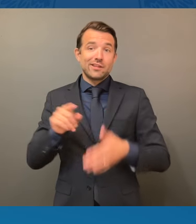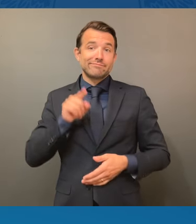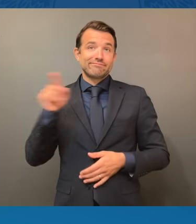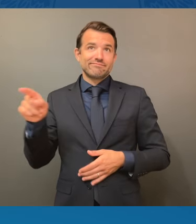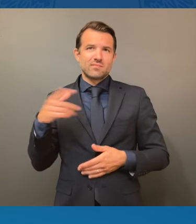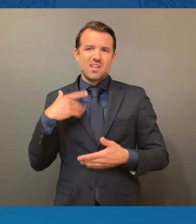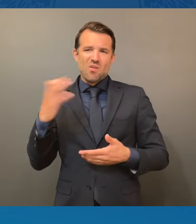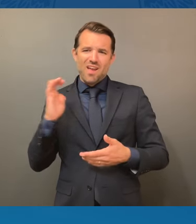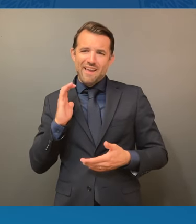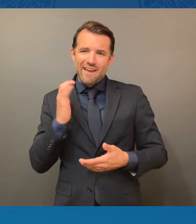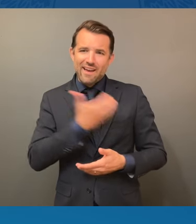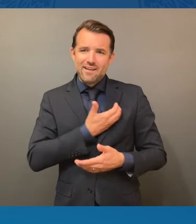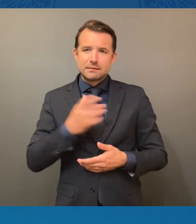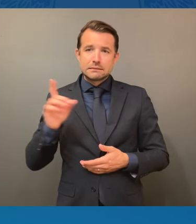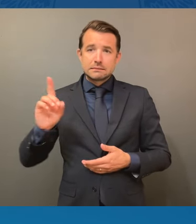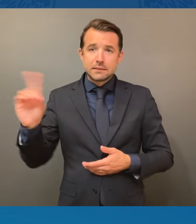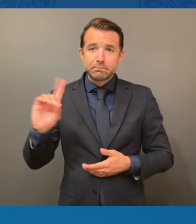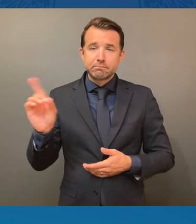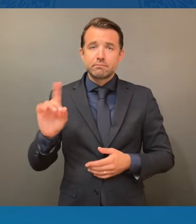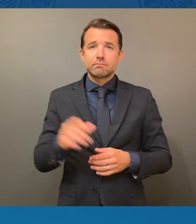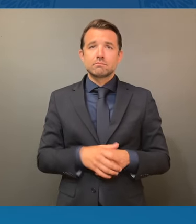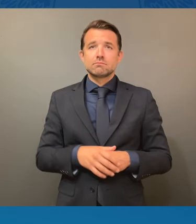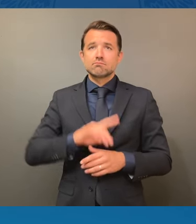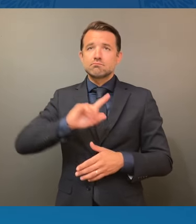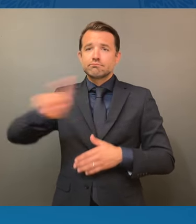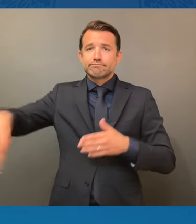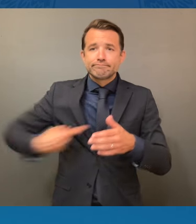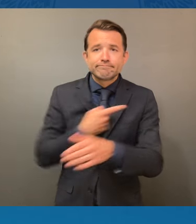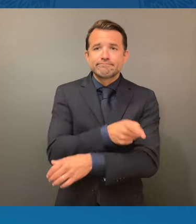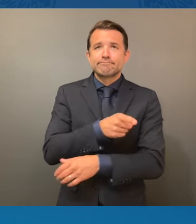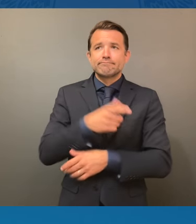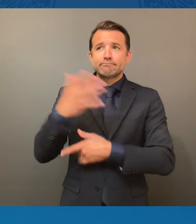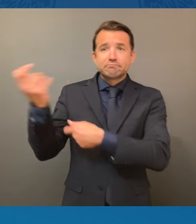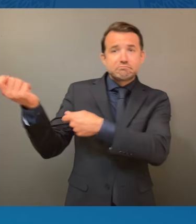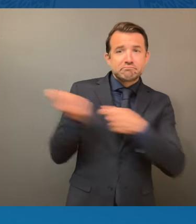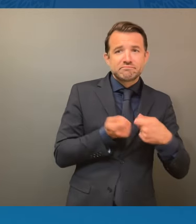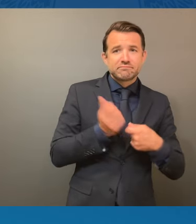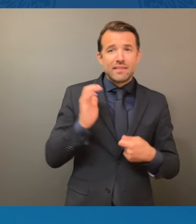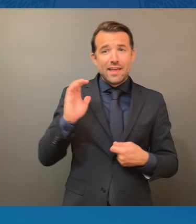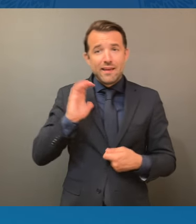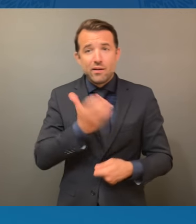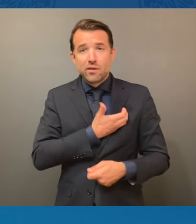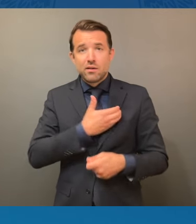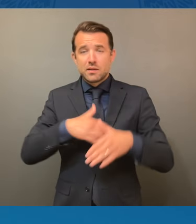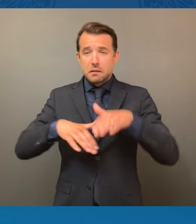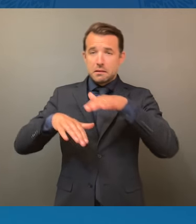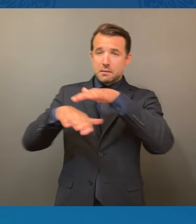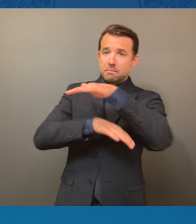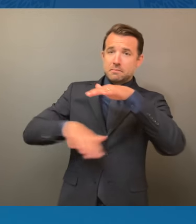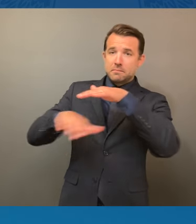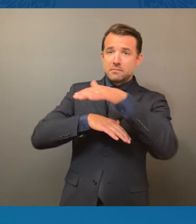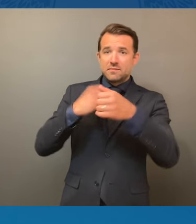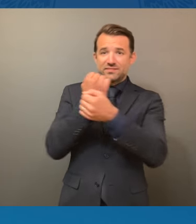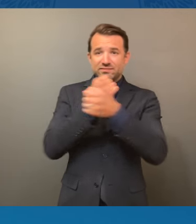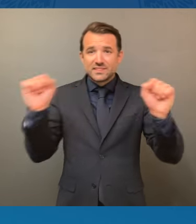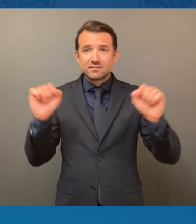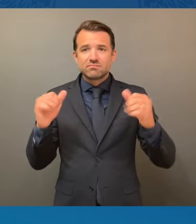and assault our most fundamental freedoms. The freedom to be safe from gun